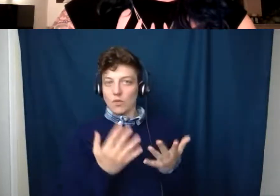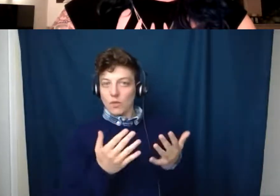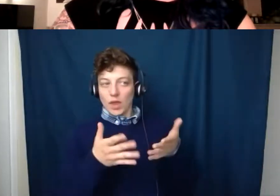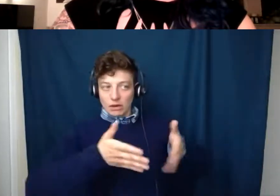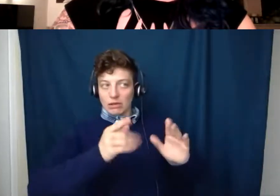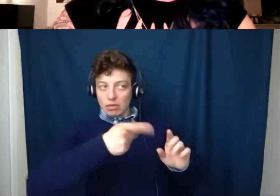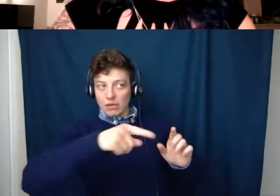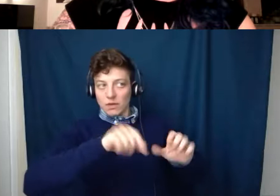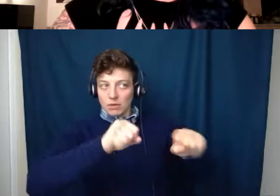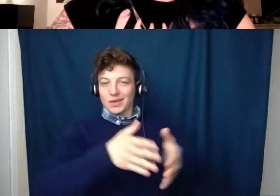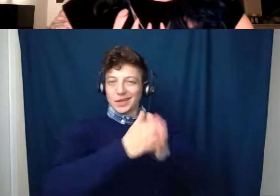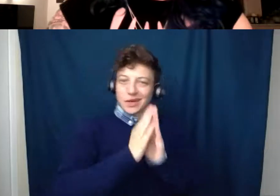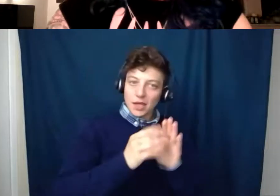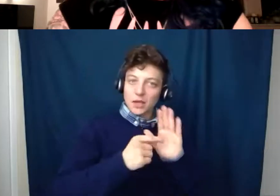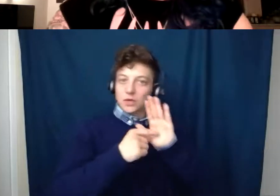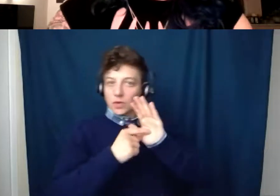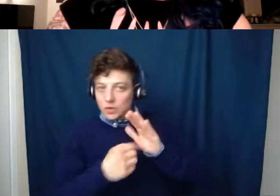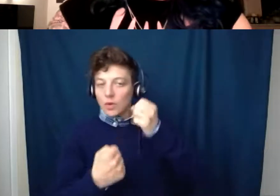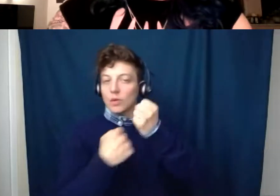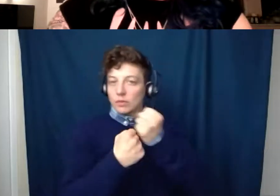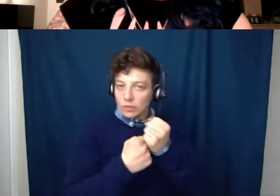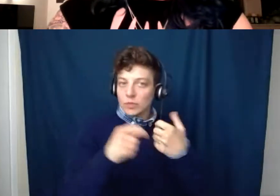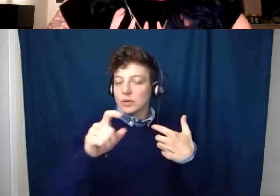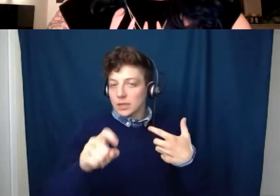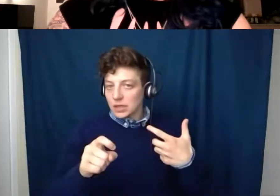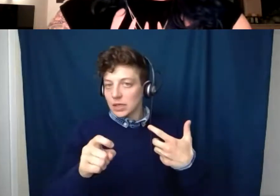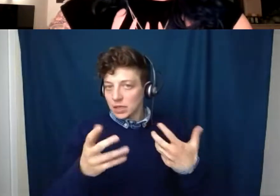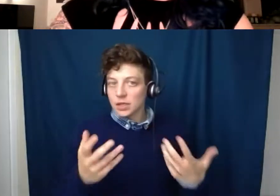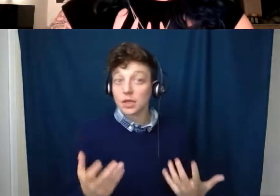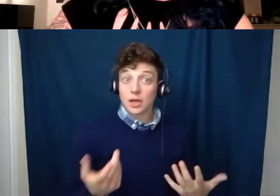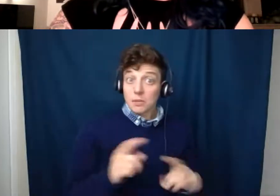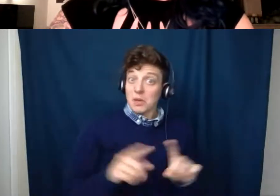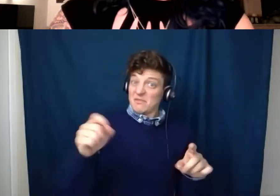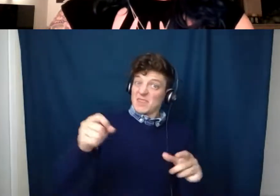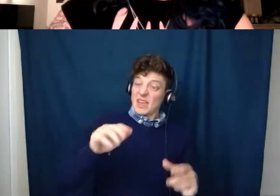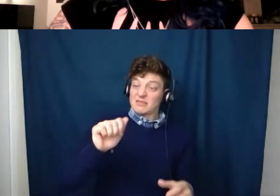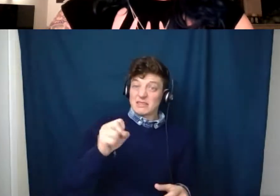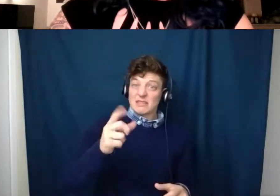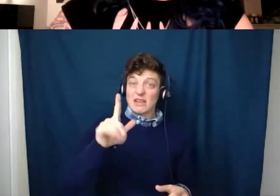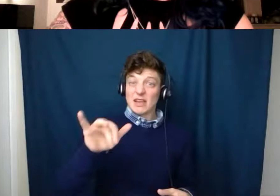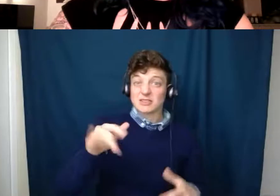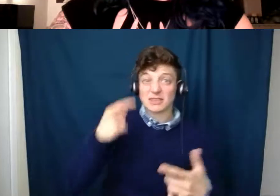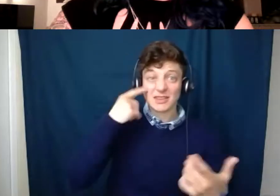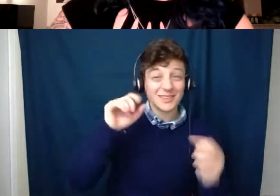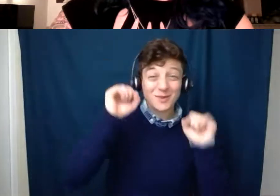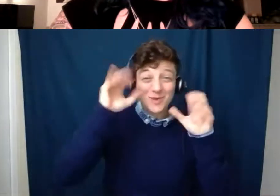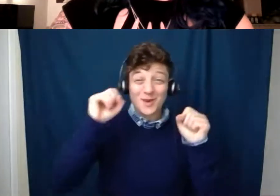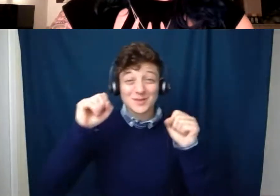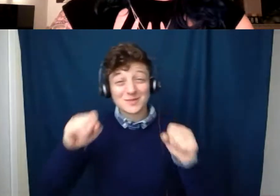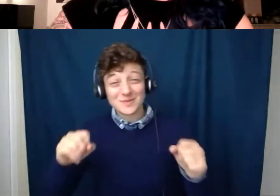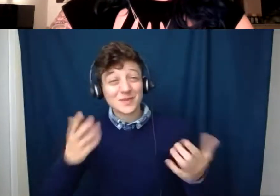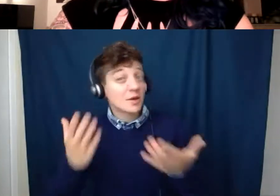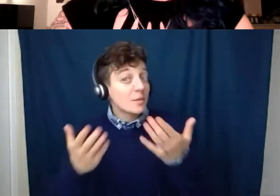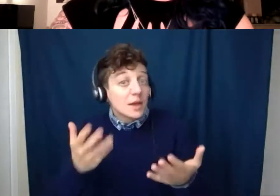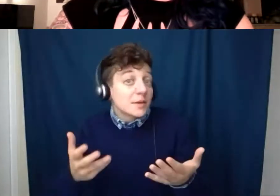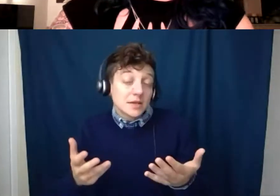way. I think is really important. But I think that would be awesome, Ashley. And, maybe just like getting